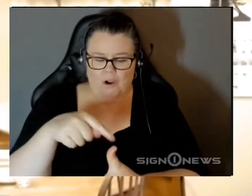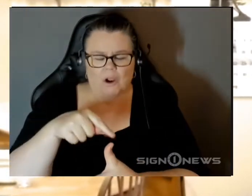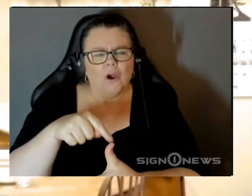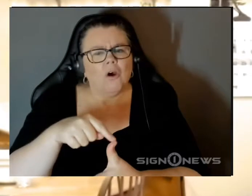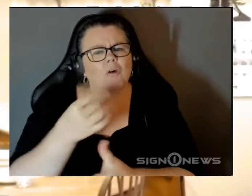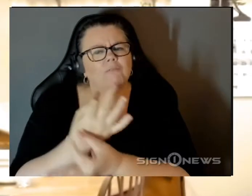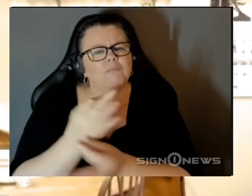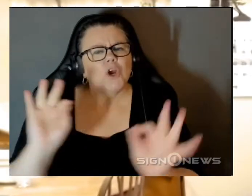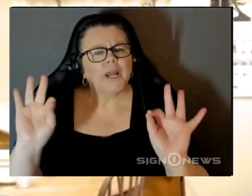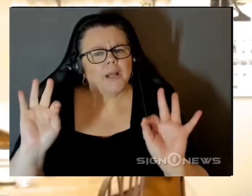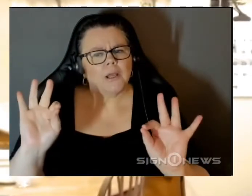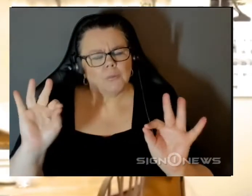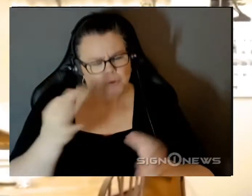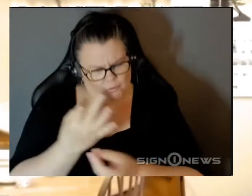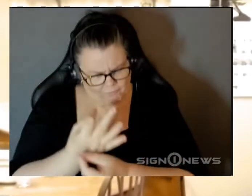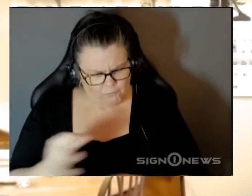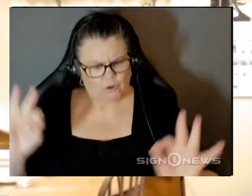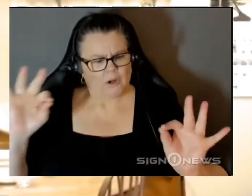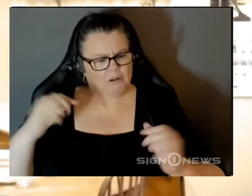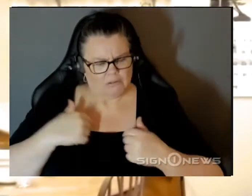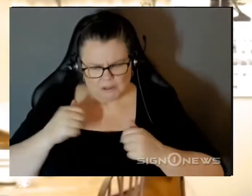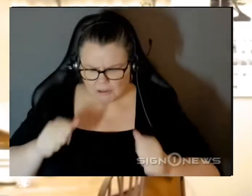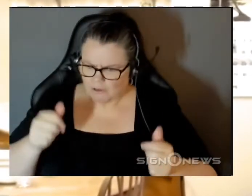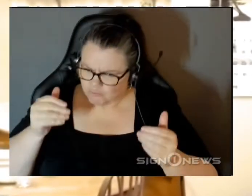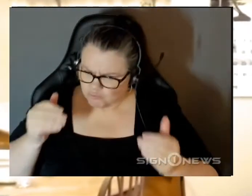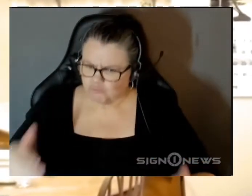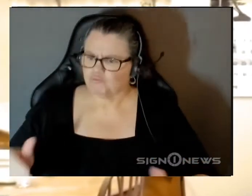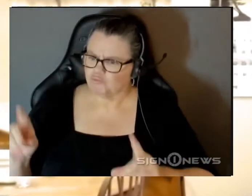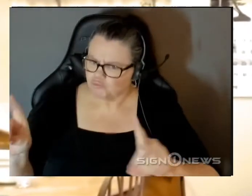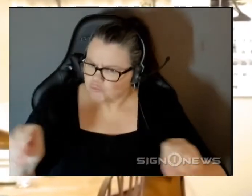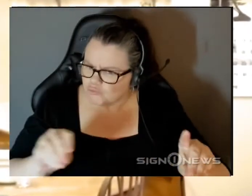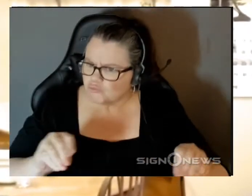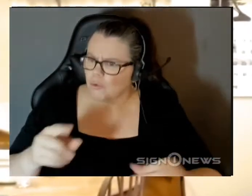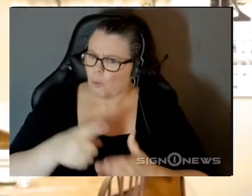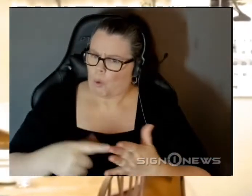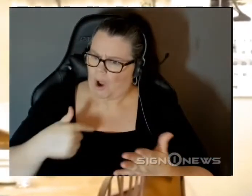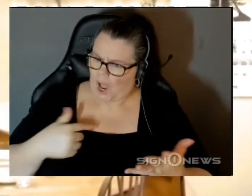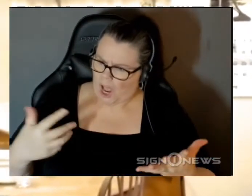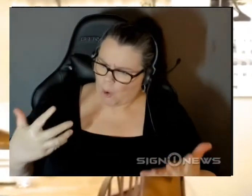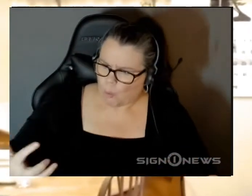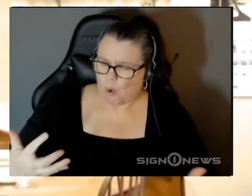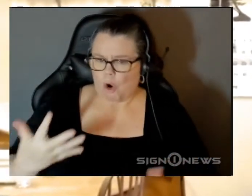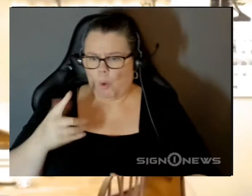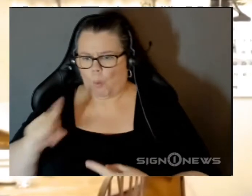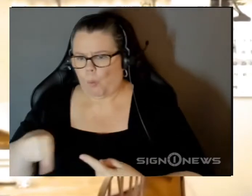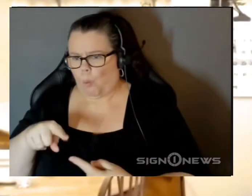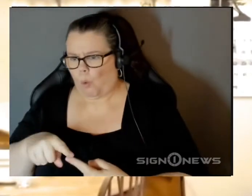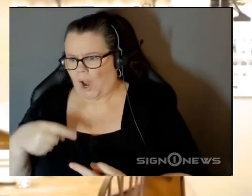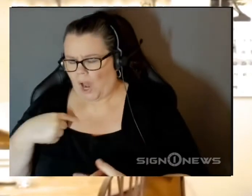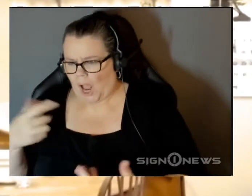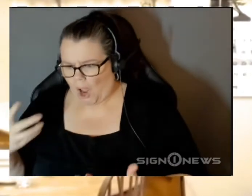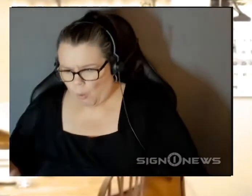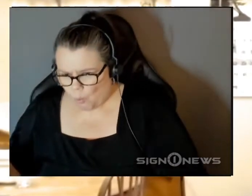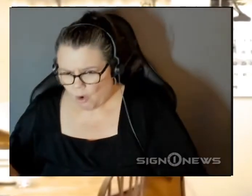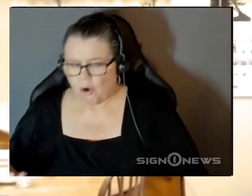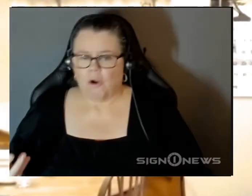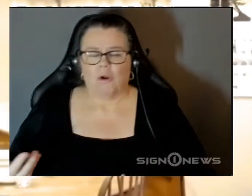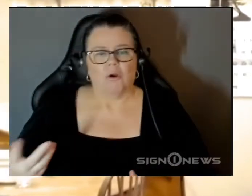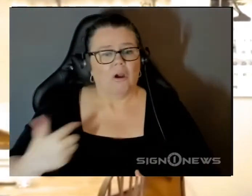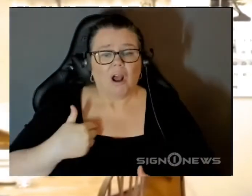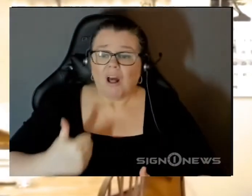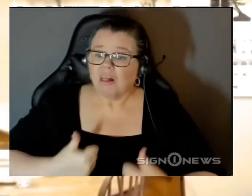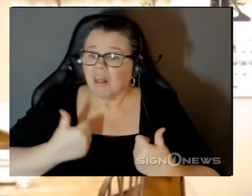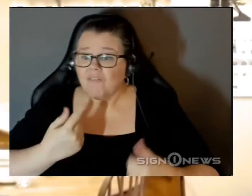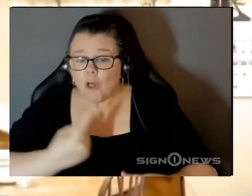do whatever you want and when you want. Freedom to live on or own if you choose to, or have a roommate if you feel